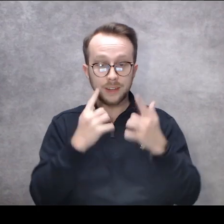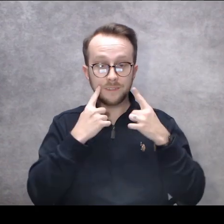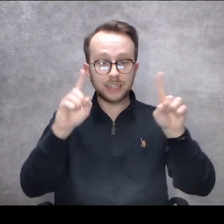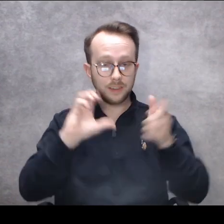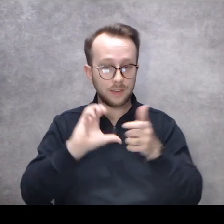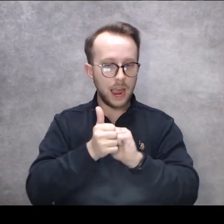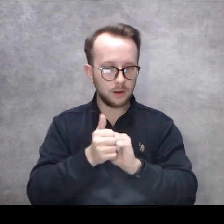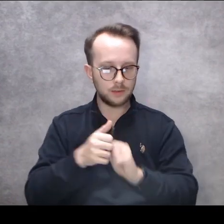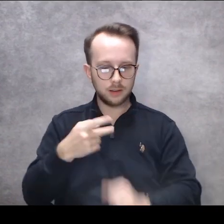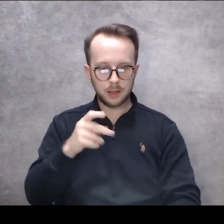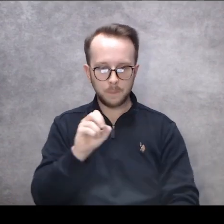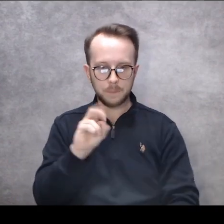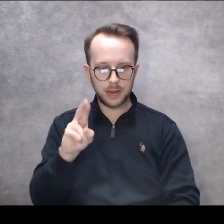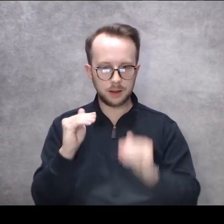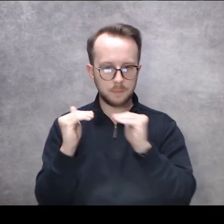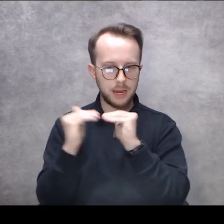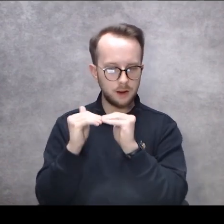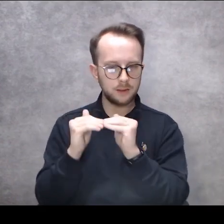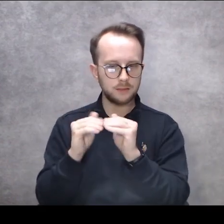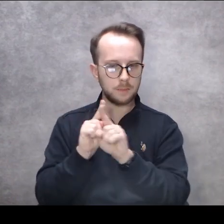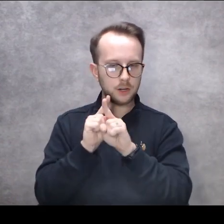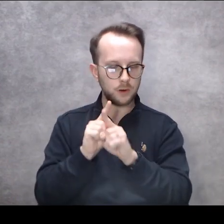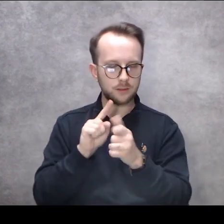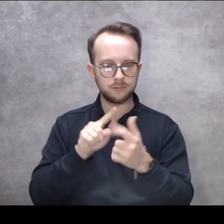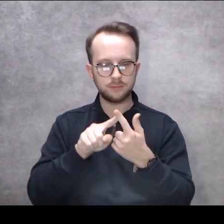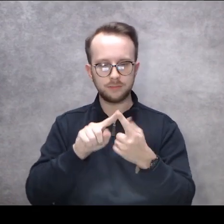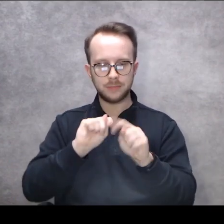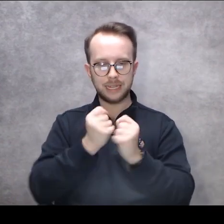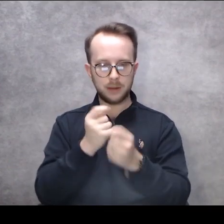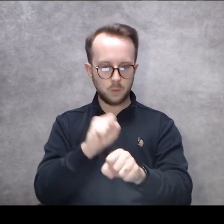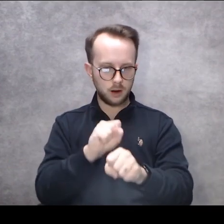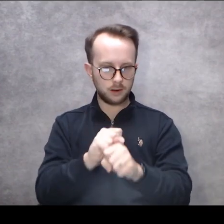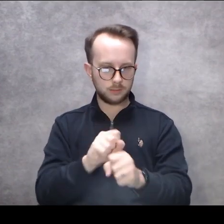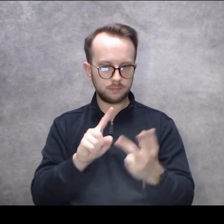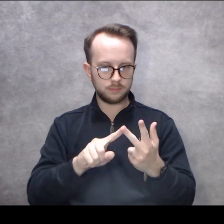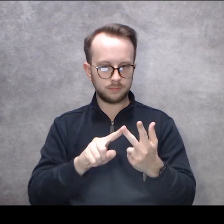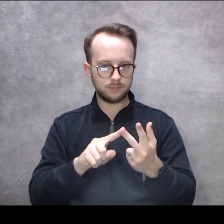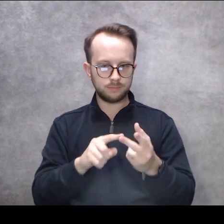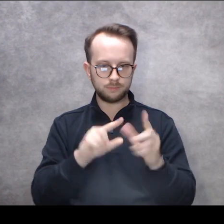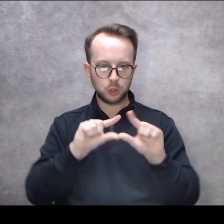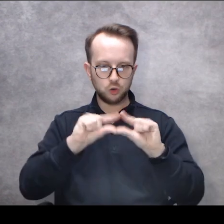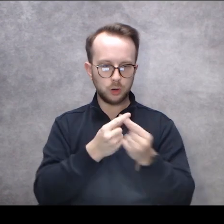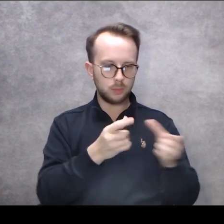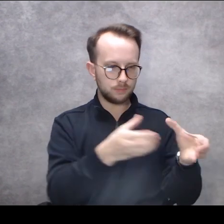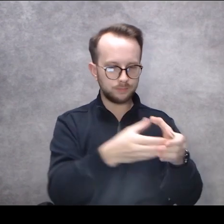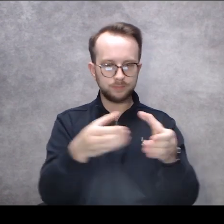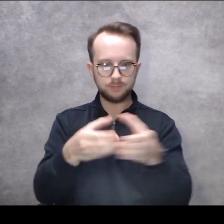through peer mentoring, teamwork, and cooperative groups.